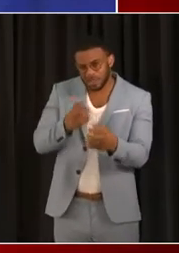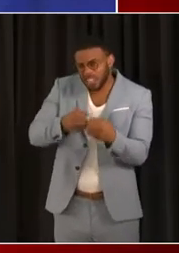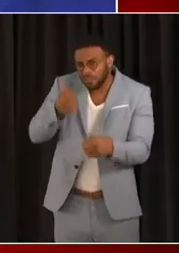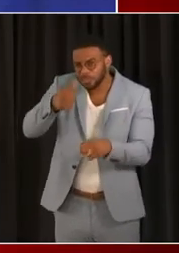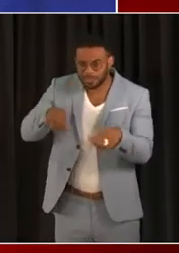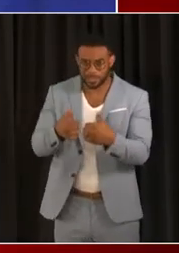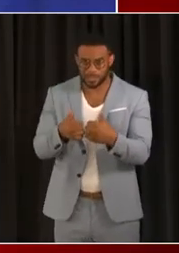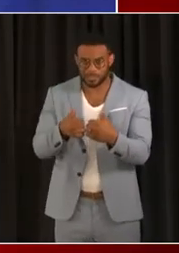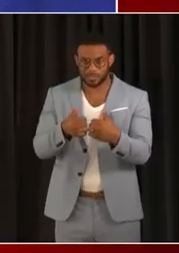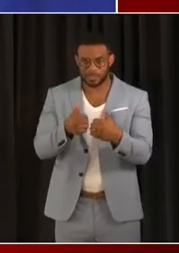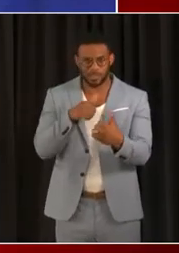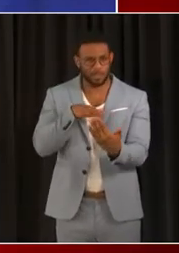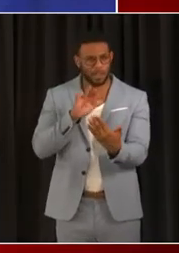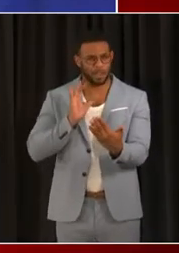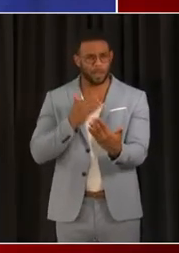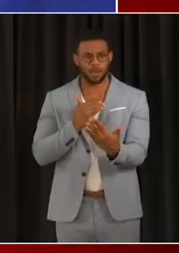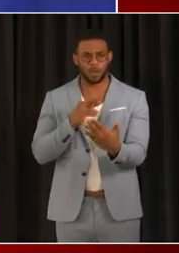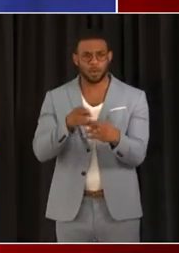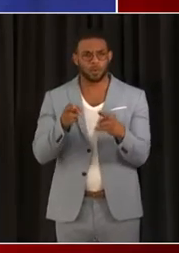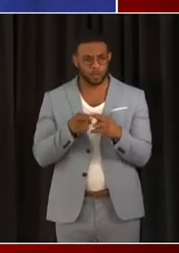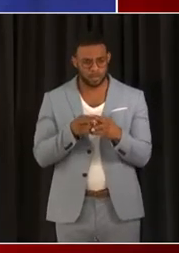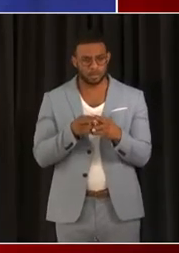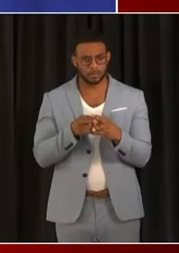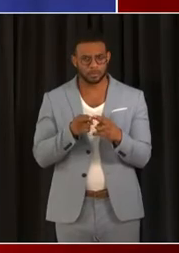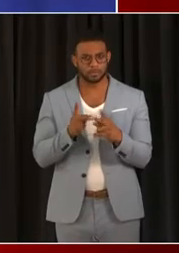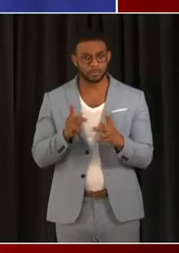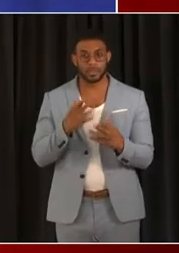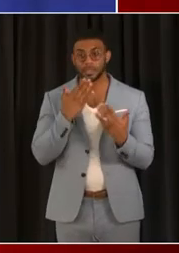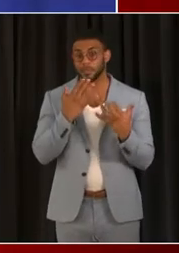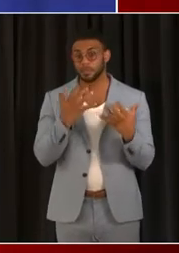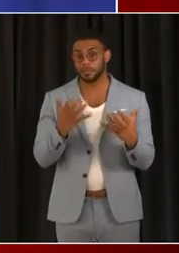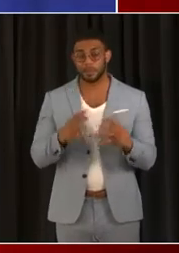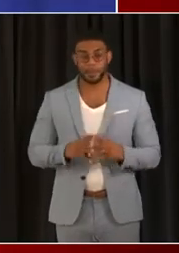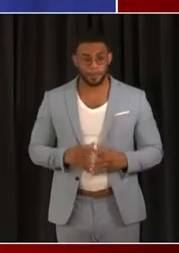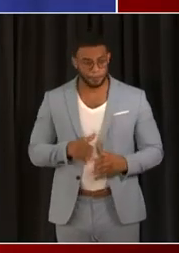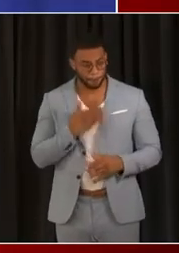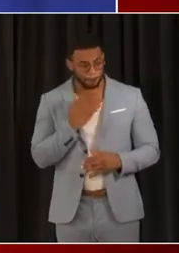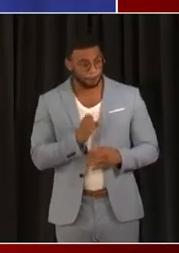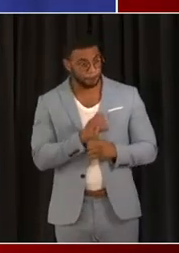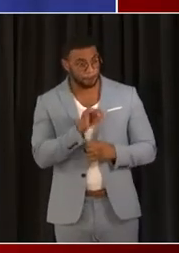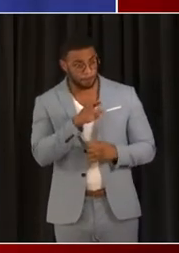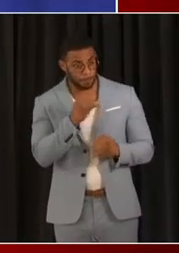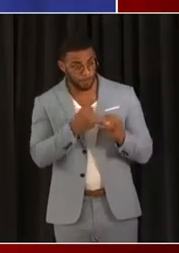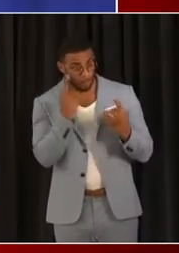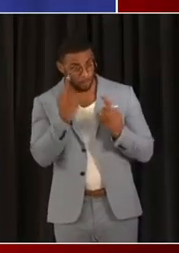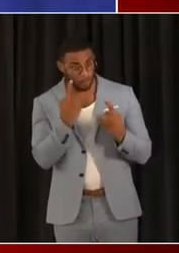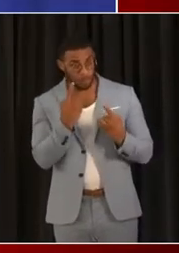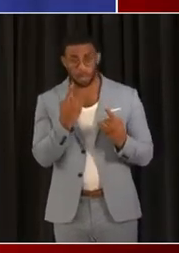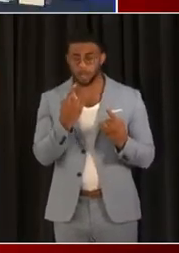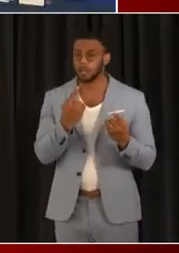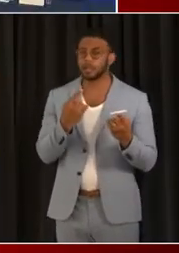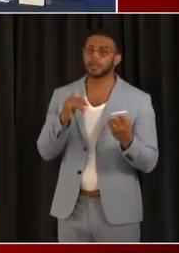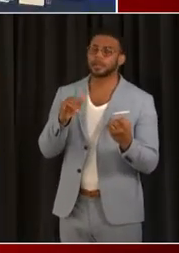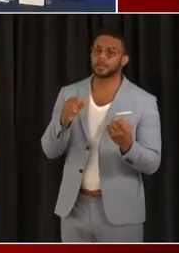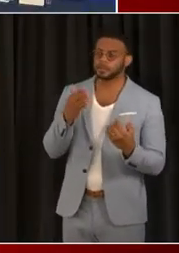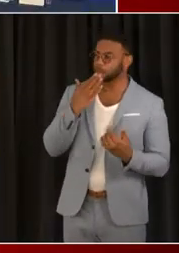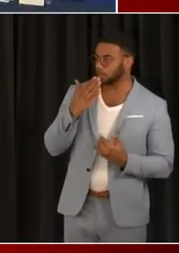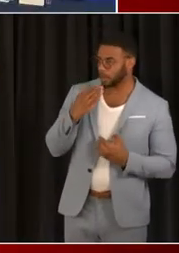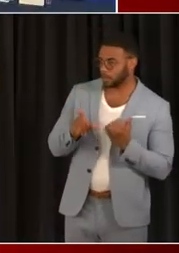some of the toughest challenges that are facing our region writ large. So thank you again. Absolutely. Corey, final thought? Yeah, I was